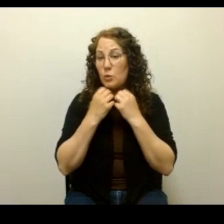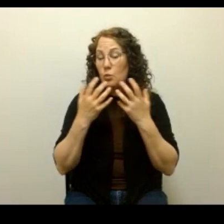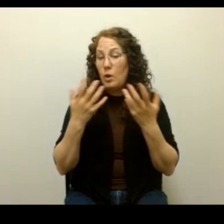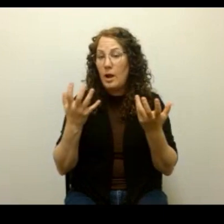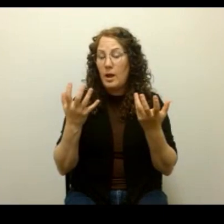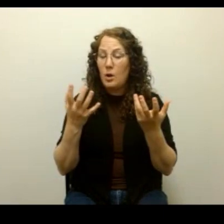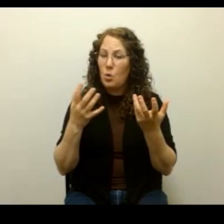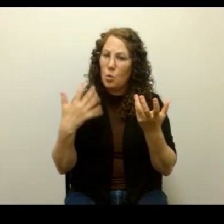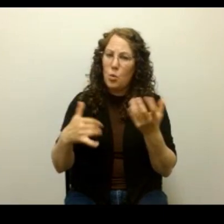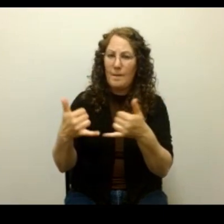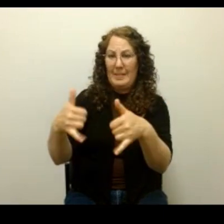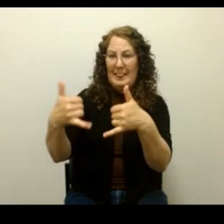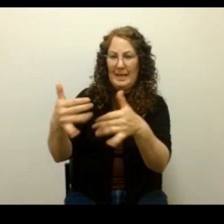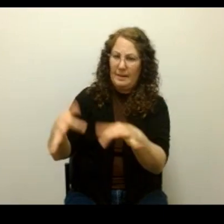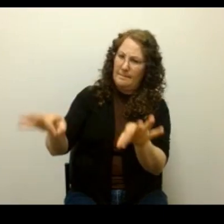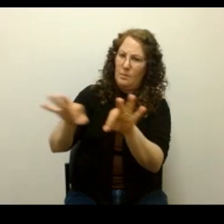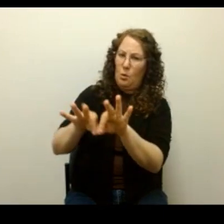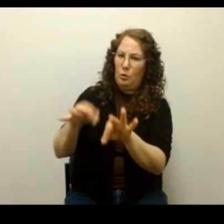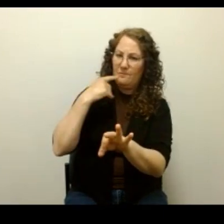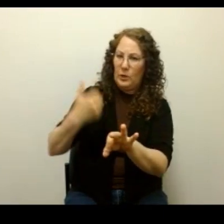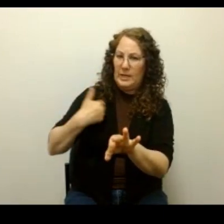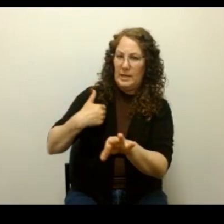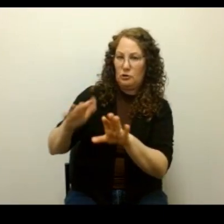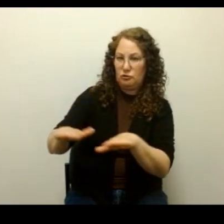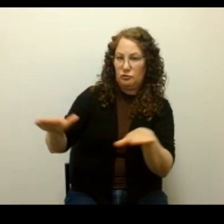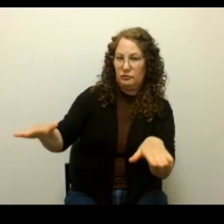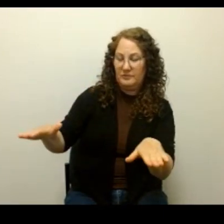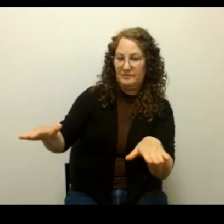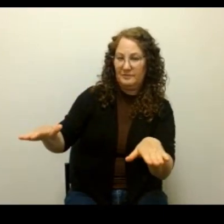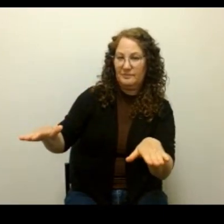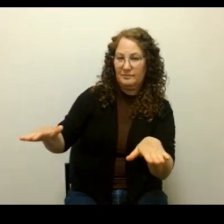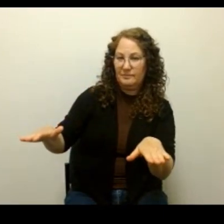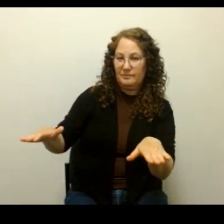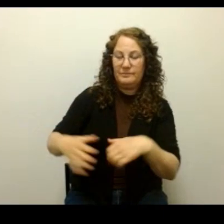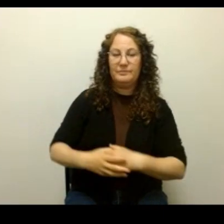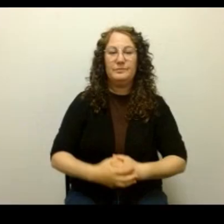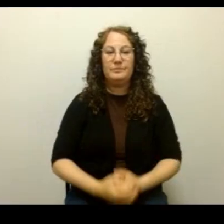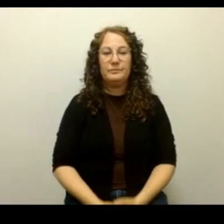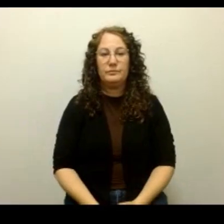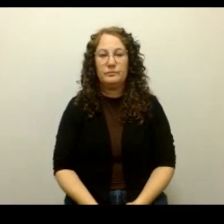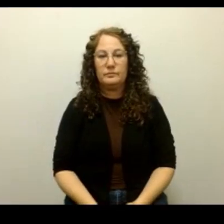of play for young children.